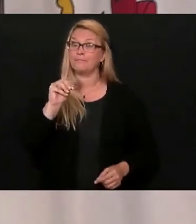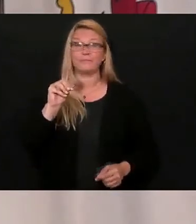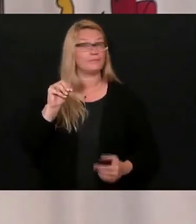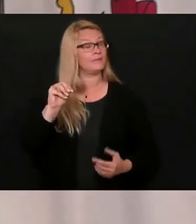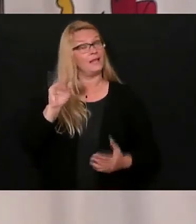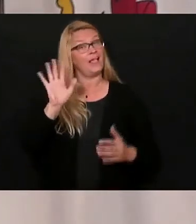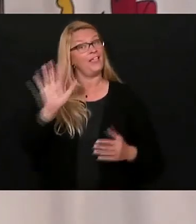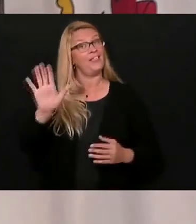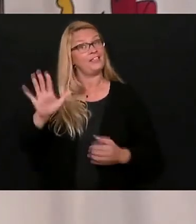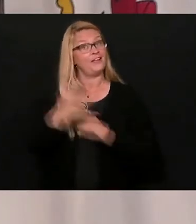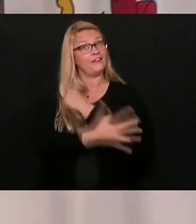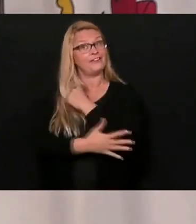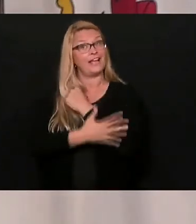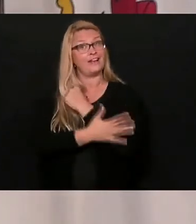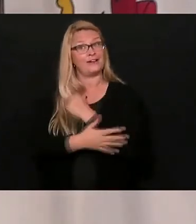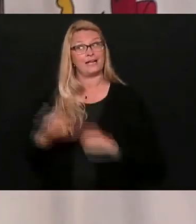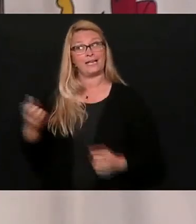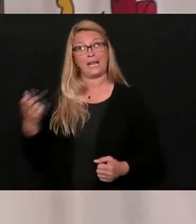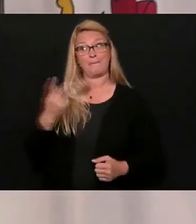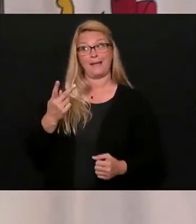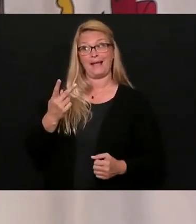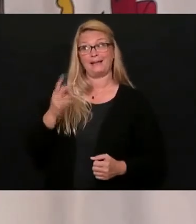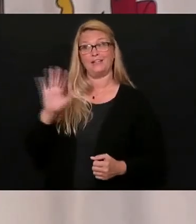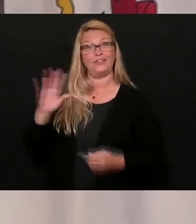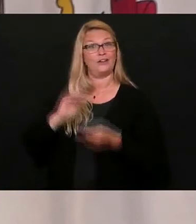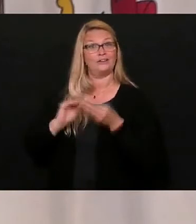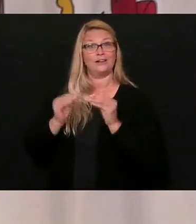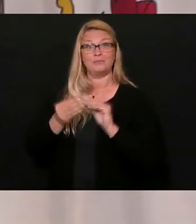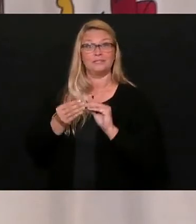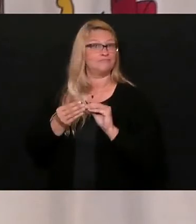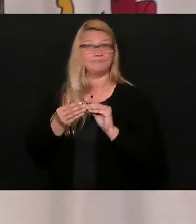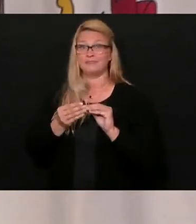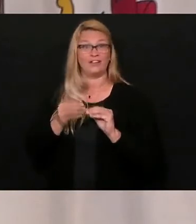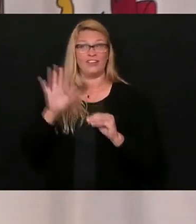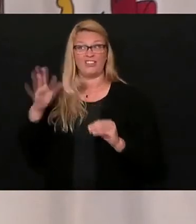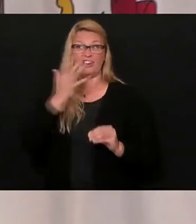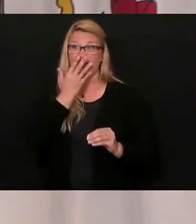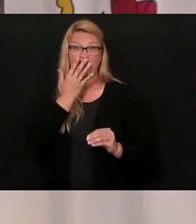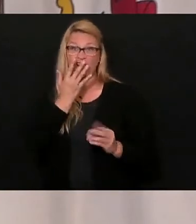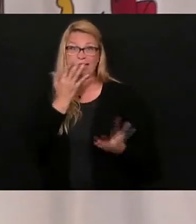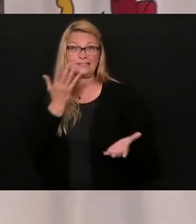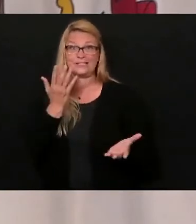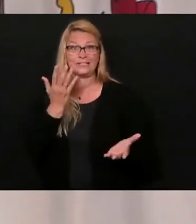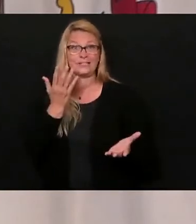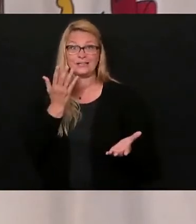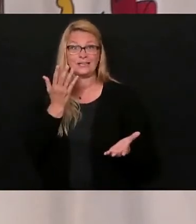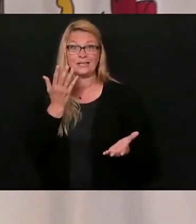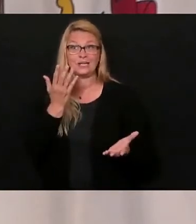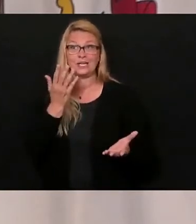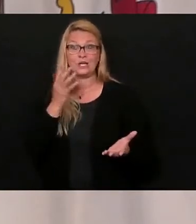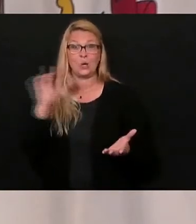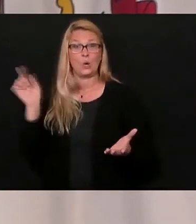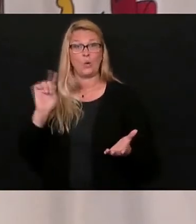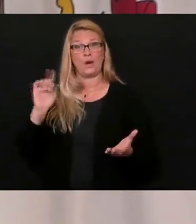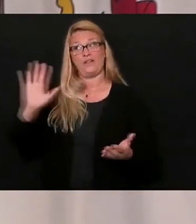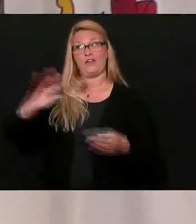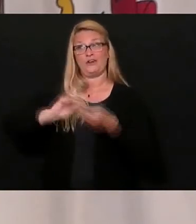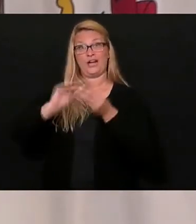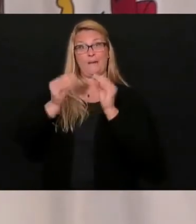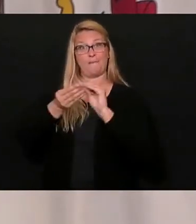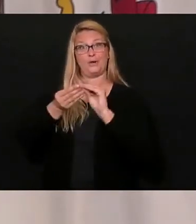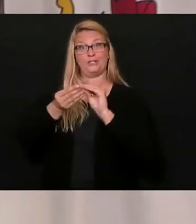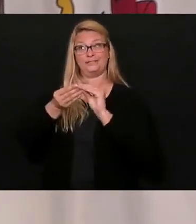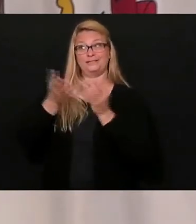back, that we could not get them to a better color from the standpoint of where their numbers